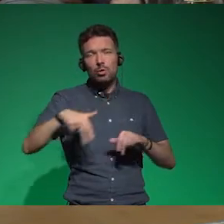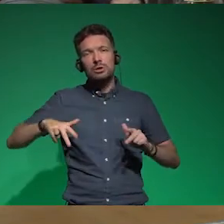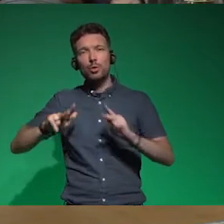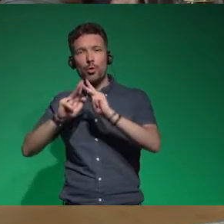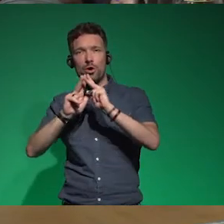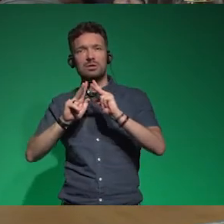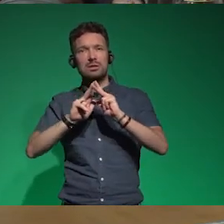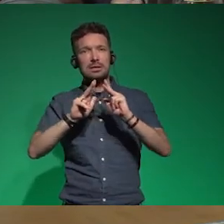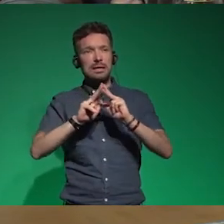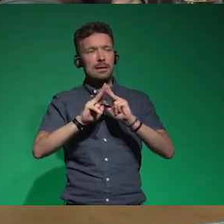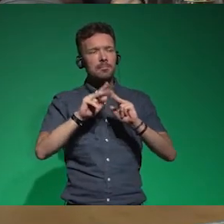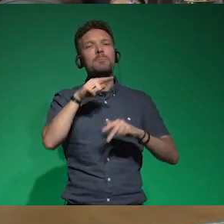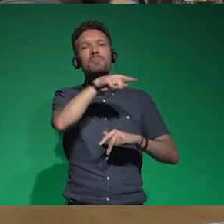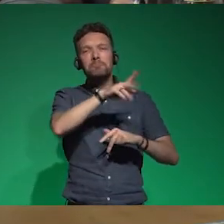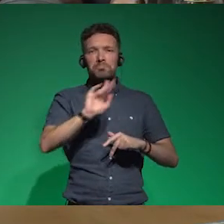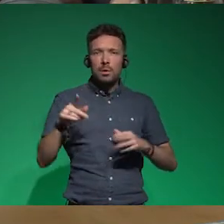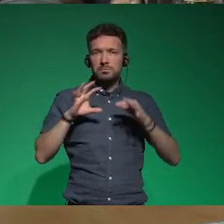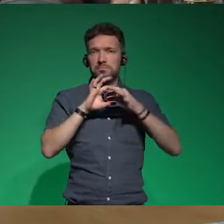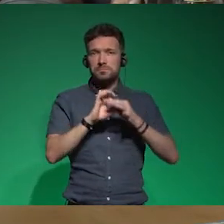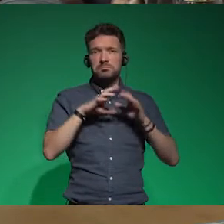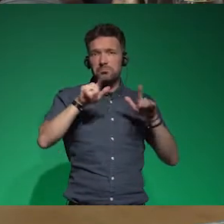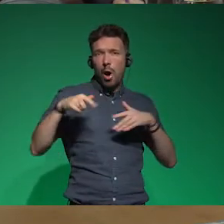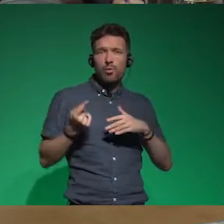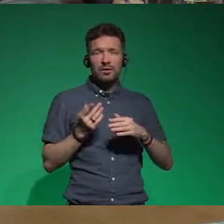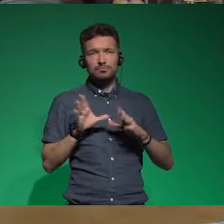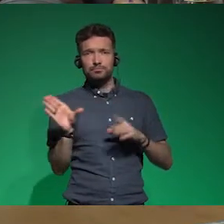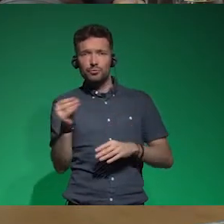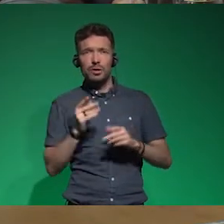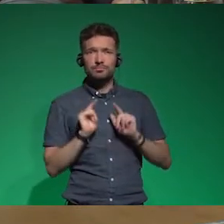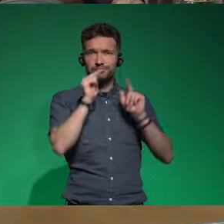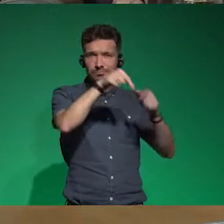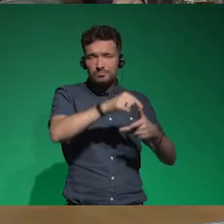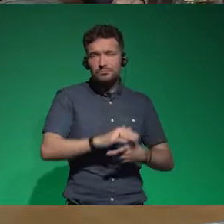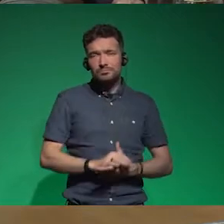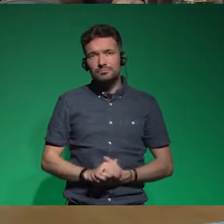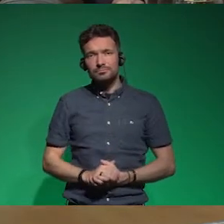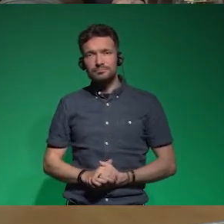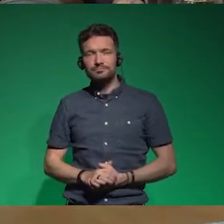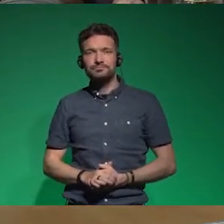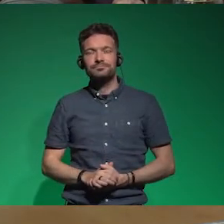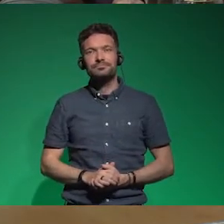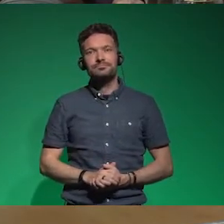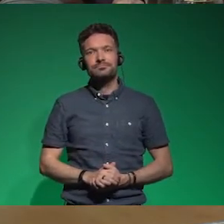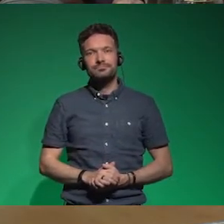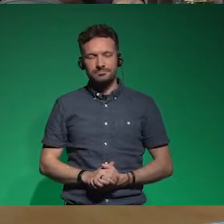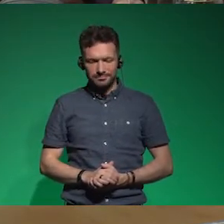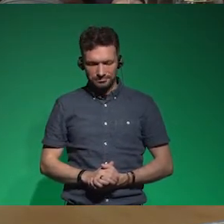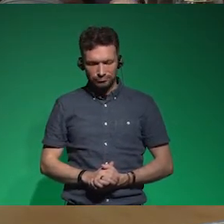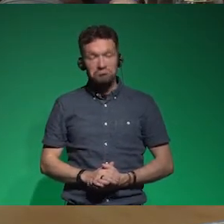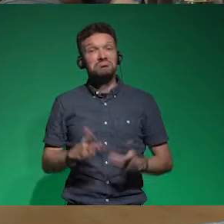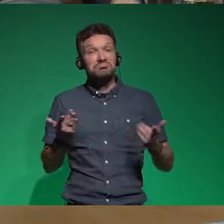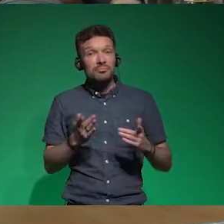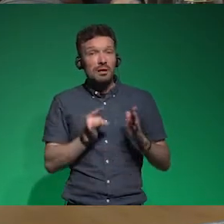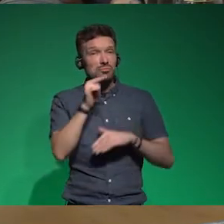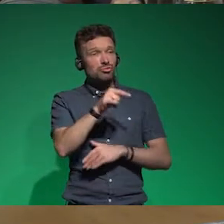Bungku, and then the second one is called Pematang Kabau. And then it's quite challenging also for us because